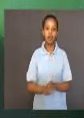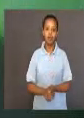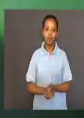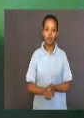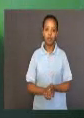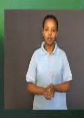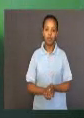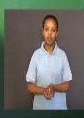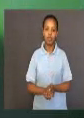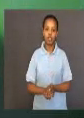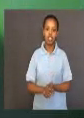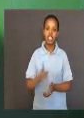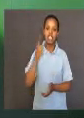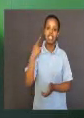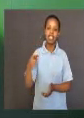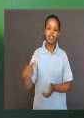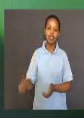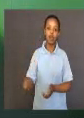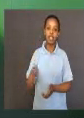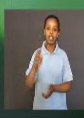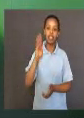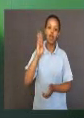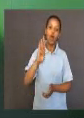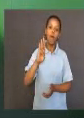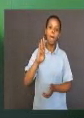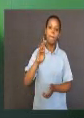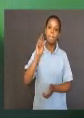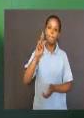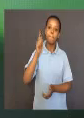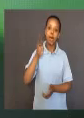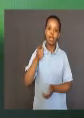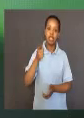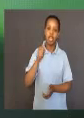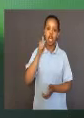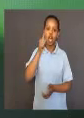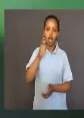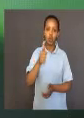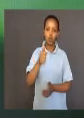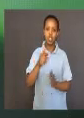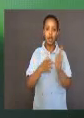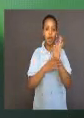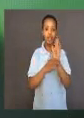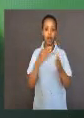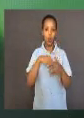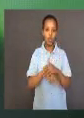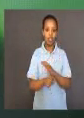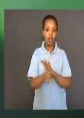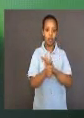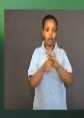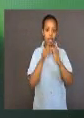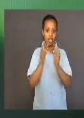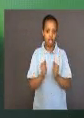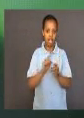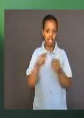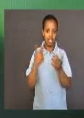The green bug can camouflage itself on a leaf, so predators